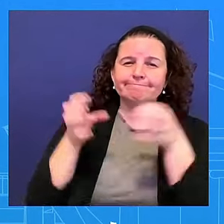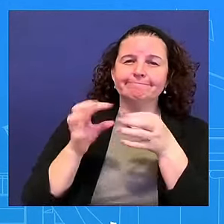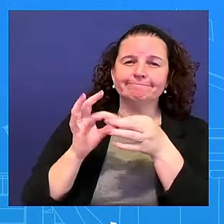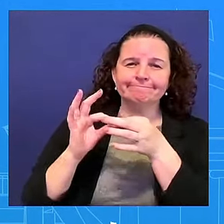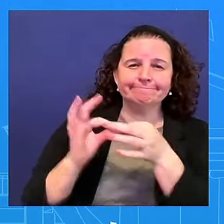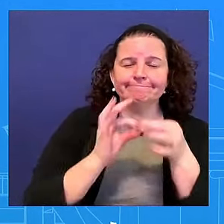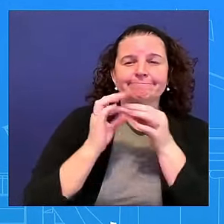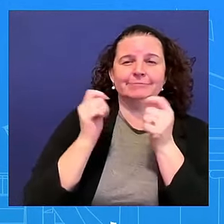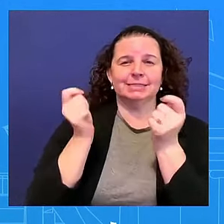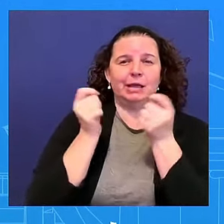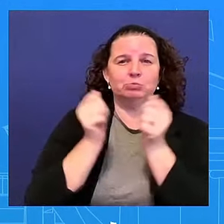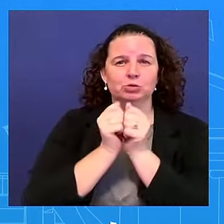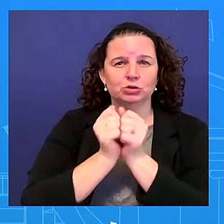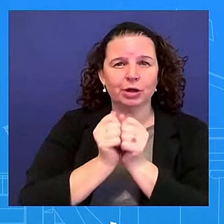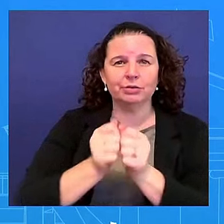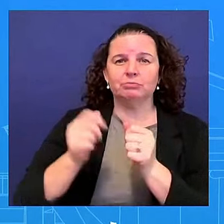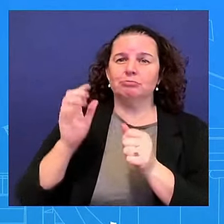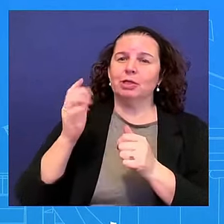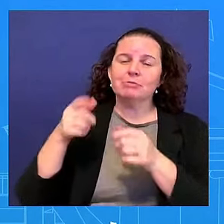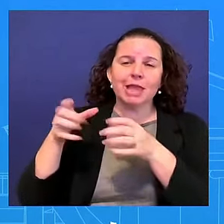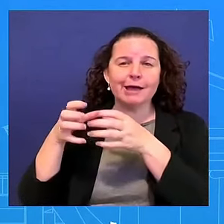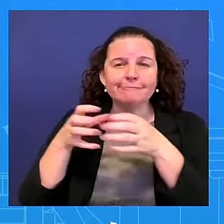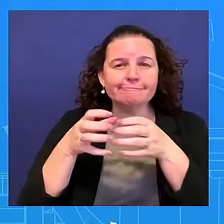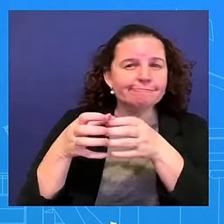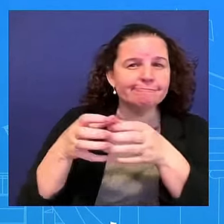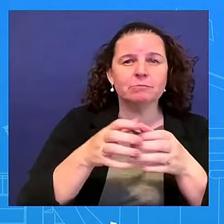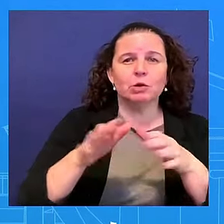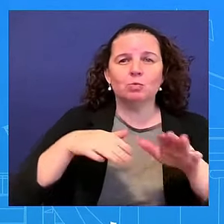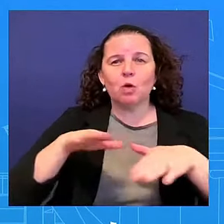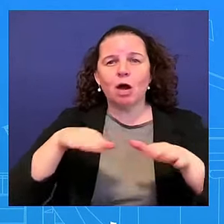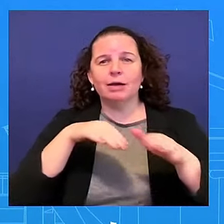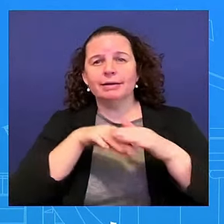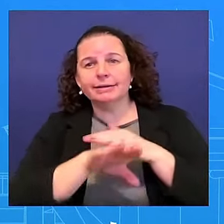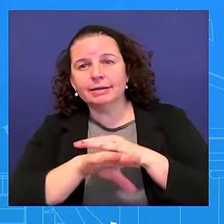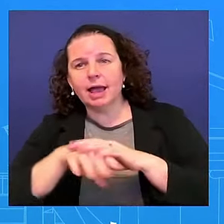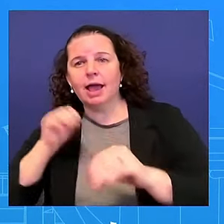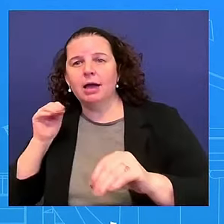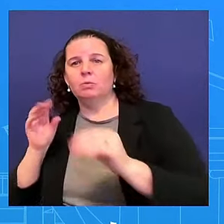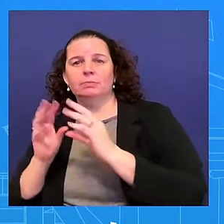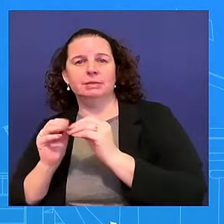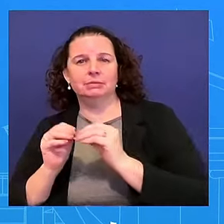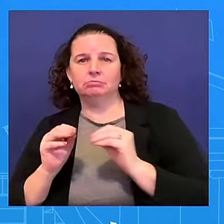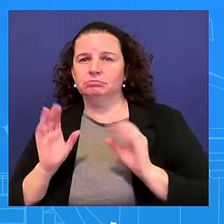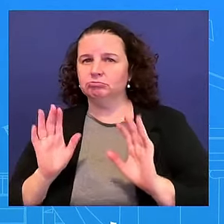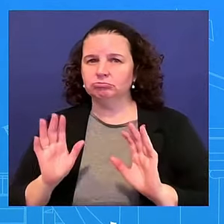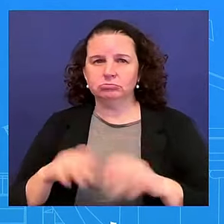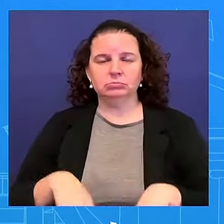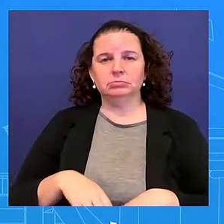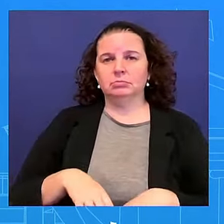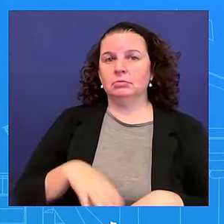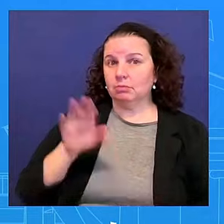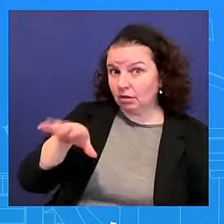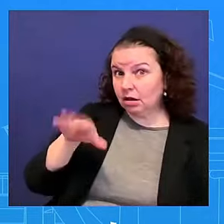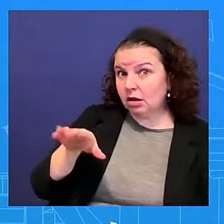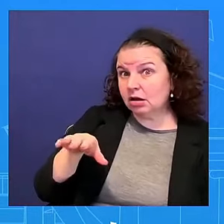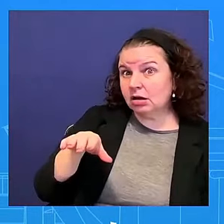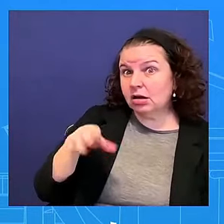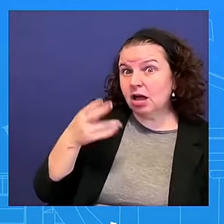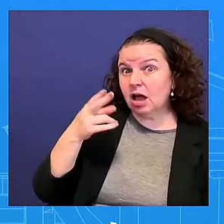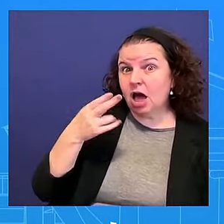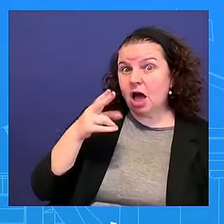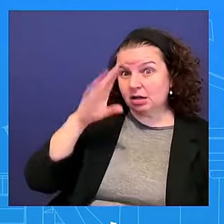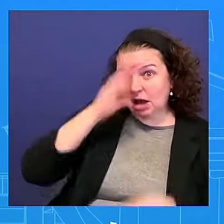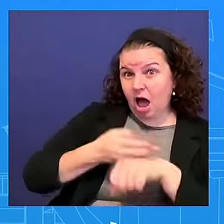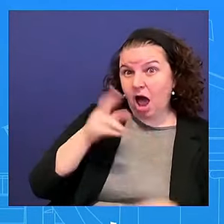They walked together into the meeting. Can you say if Hunter Biden has access to classified information? No. And are you guys just